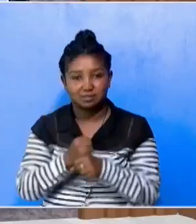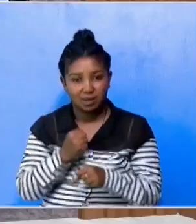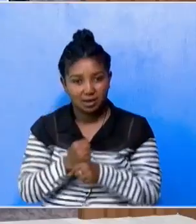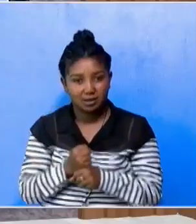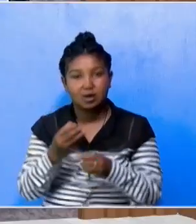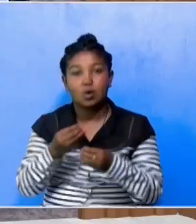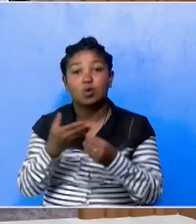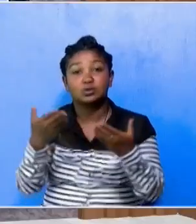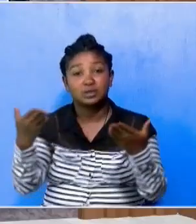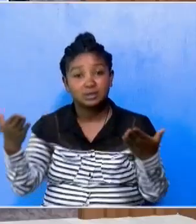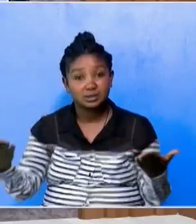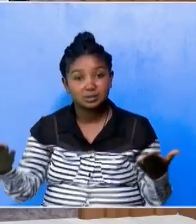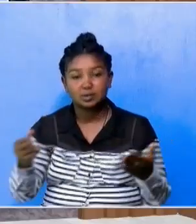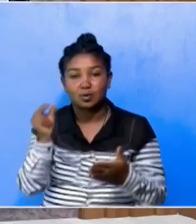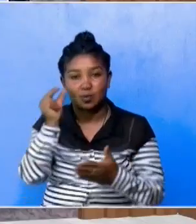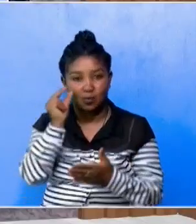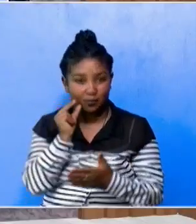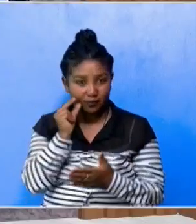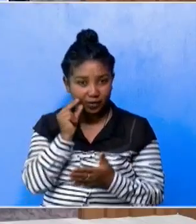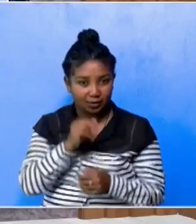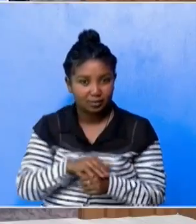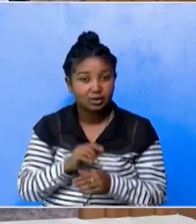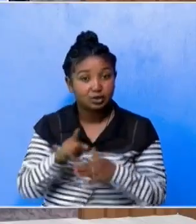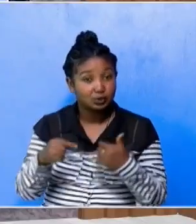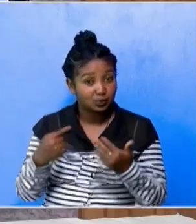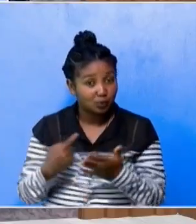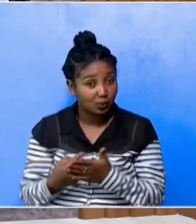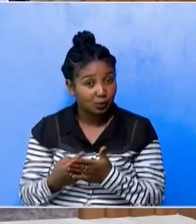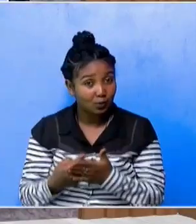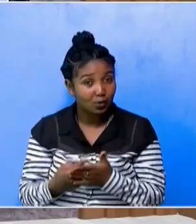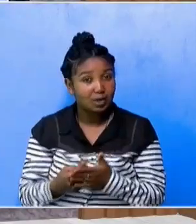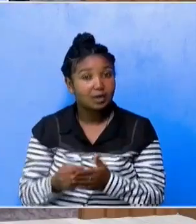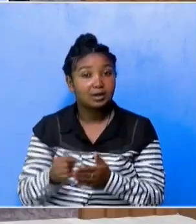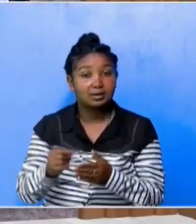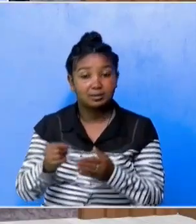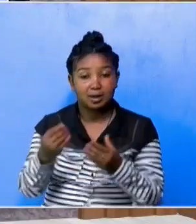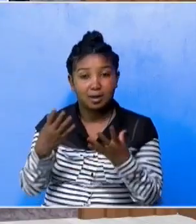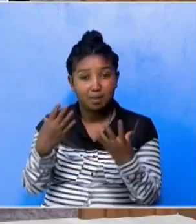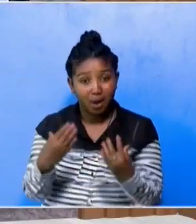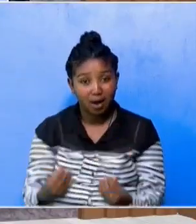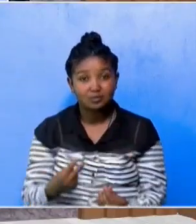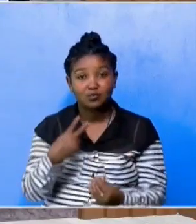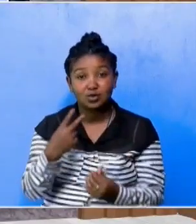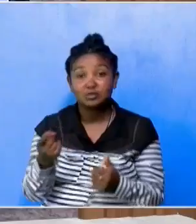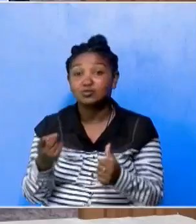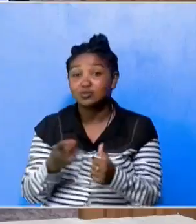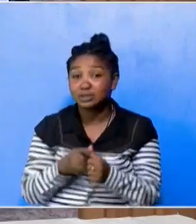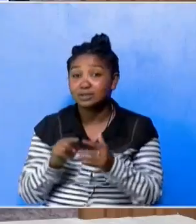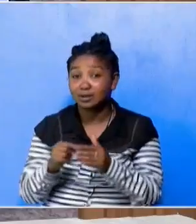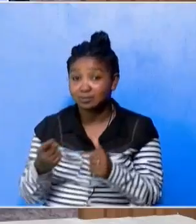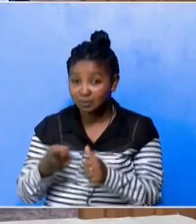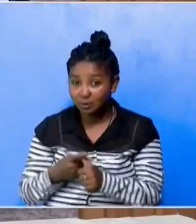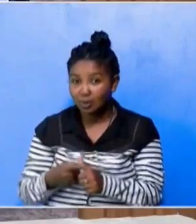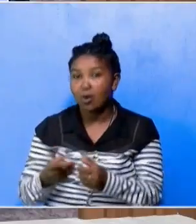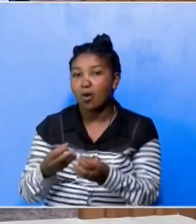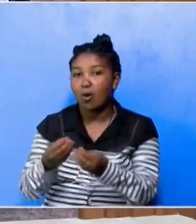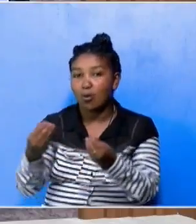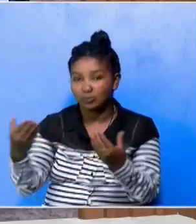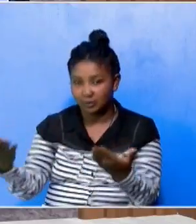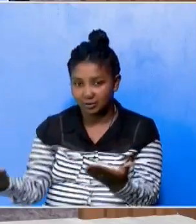The object is coffee. So, in passive voice, we have to start from the